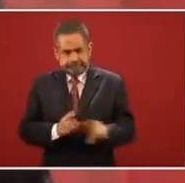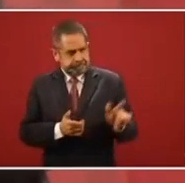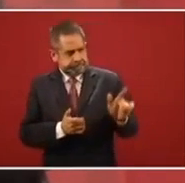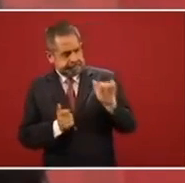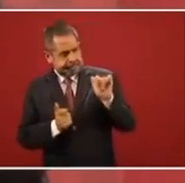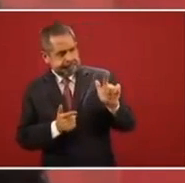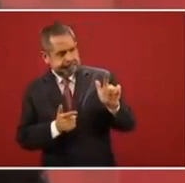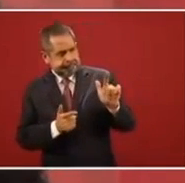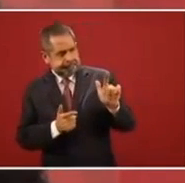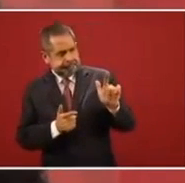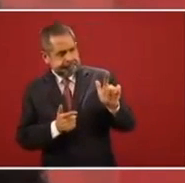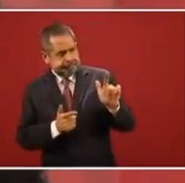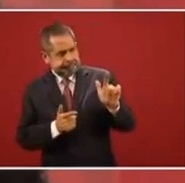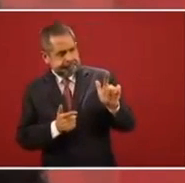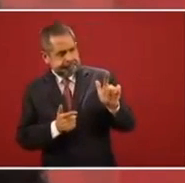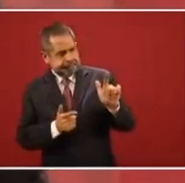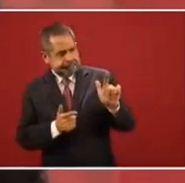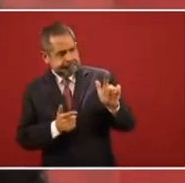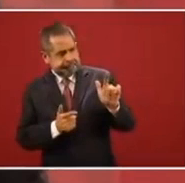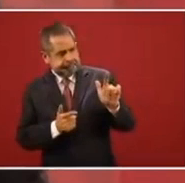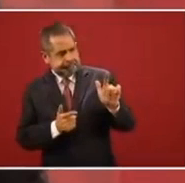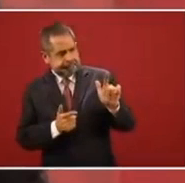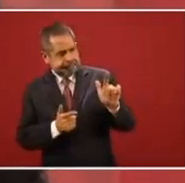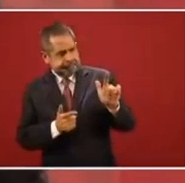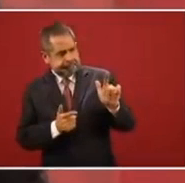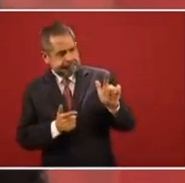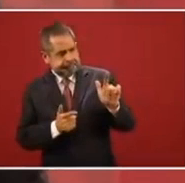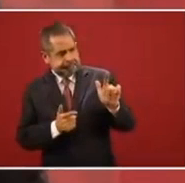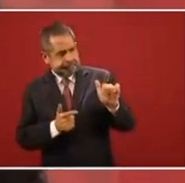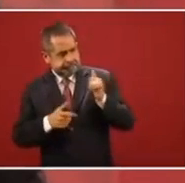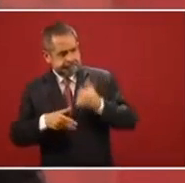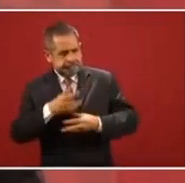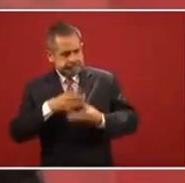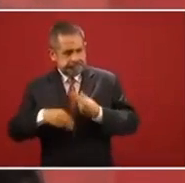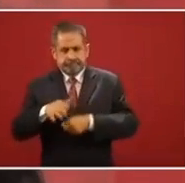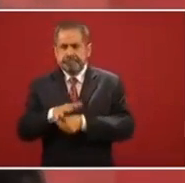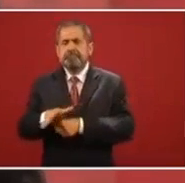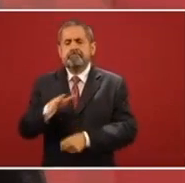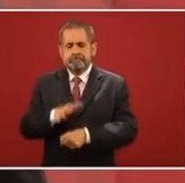México. and take Mexico, move it forward.